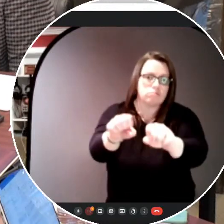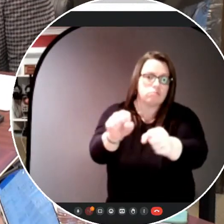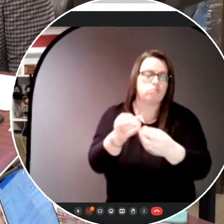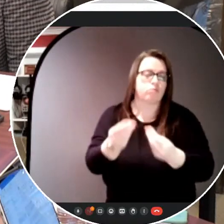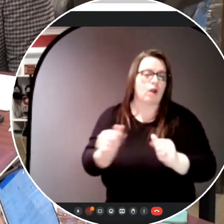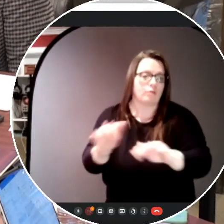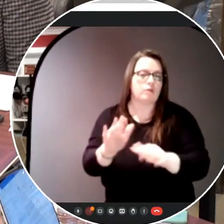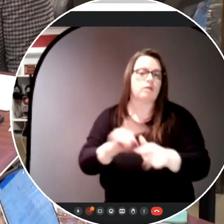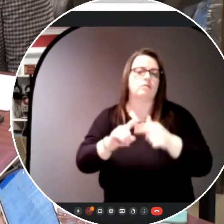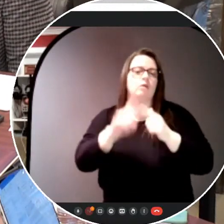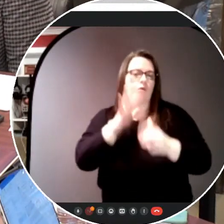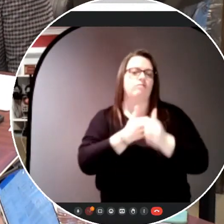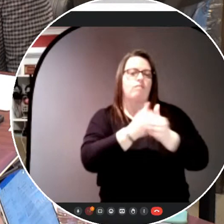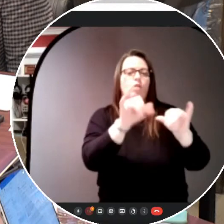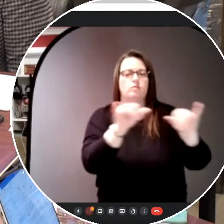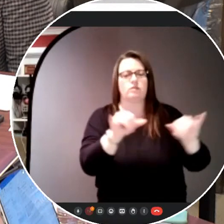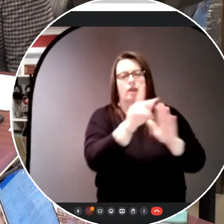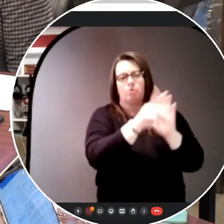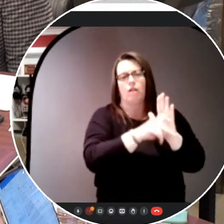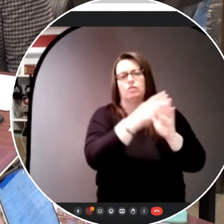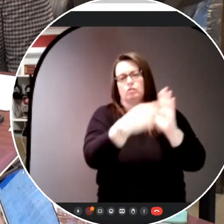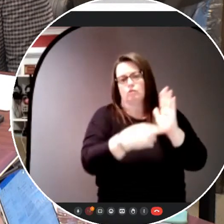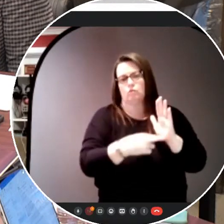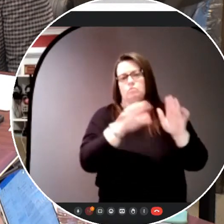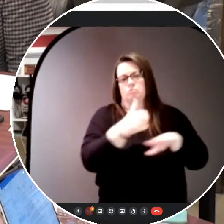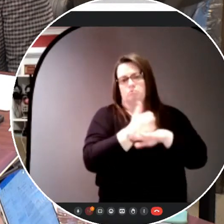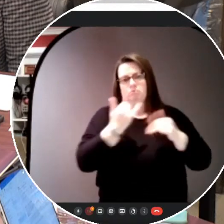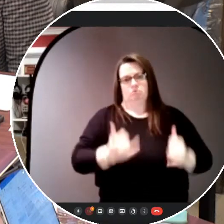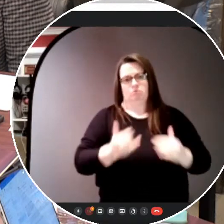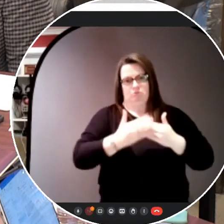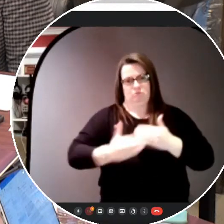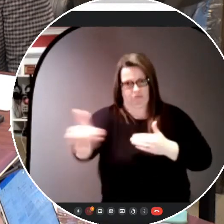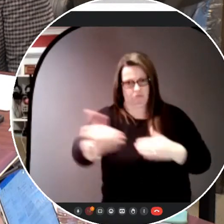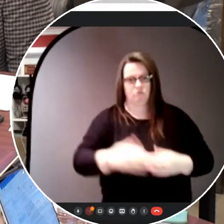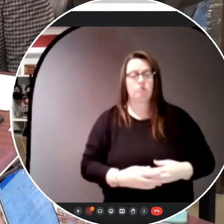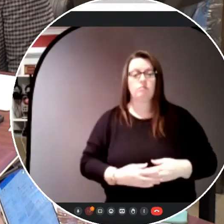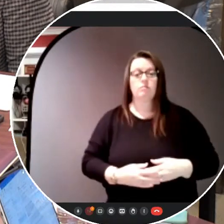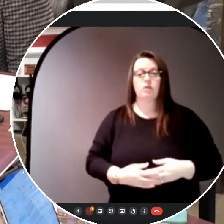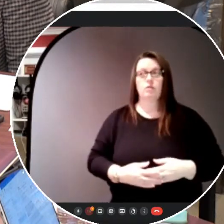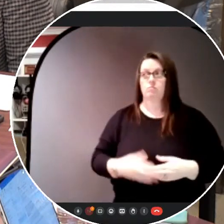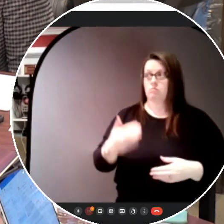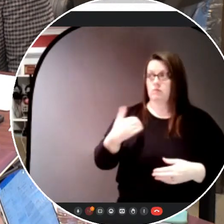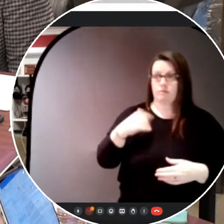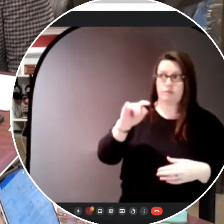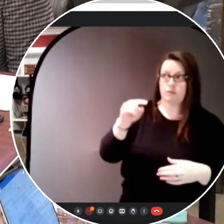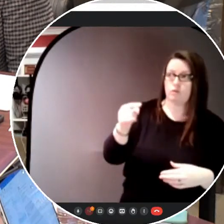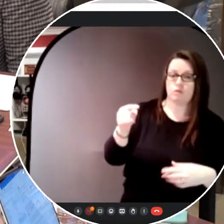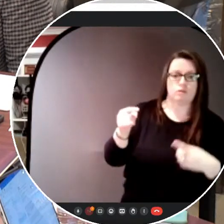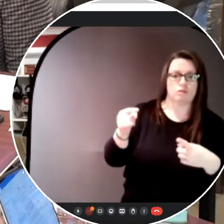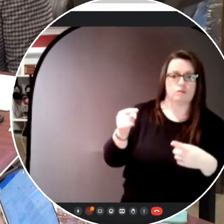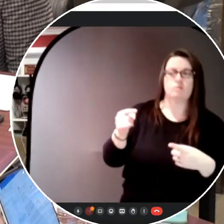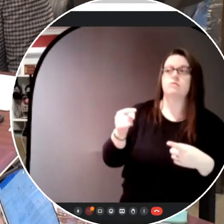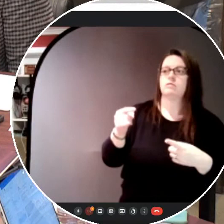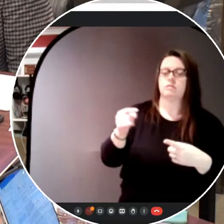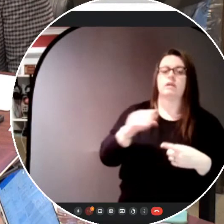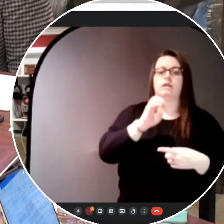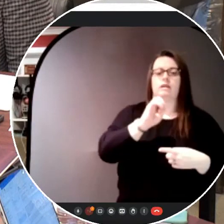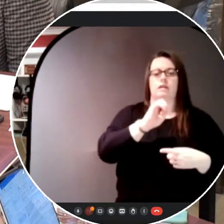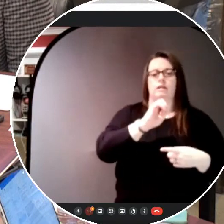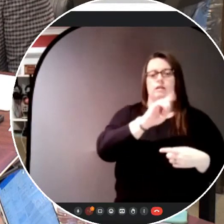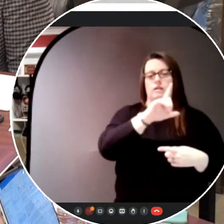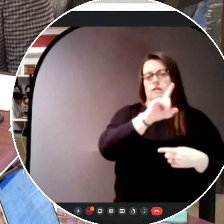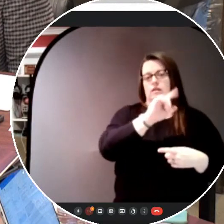upon consultation with the board chair. Can I get someone to move the motion? Thank you, Elizabeth. Can I get a